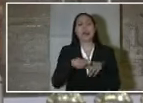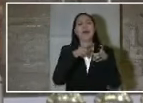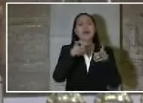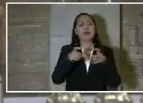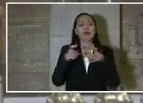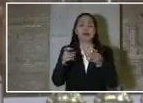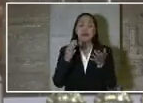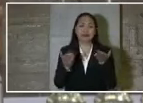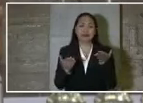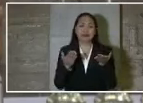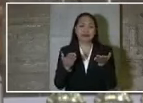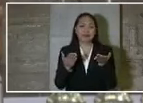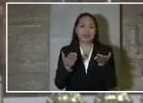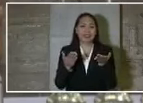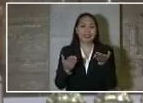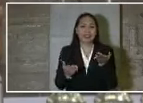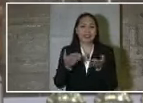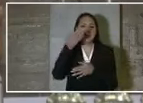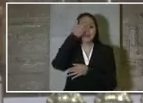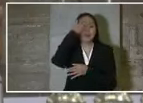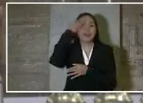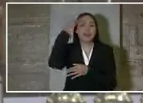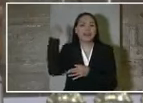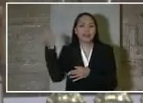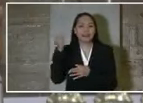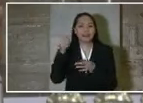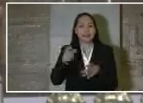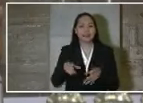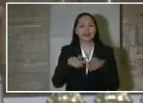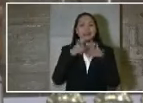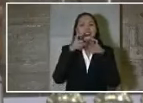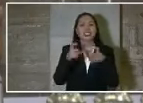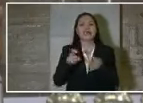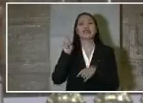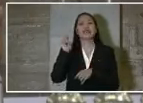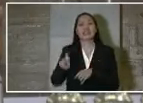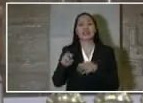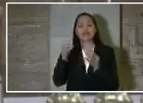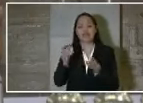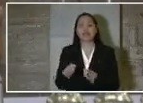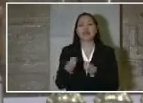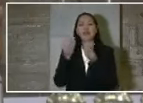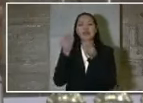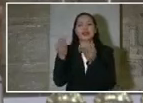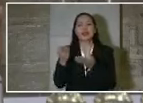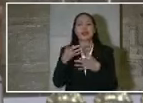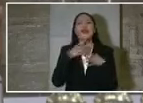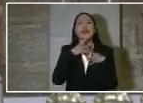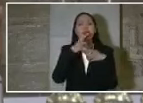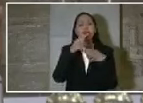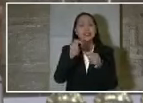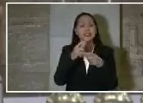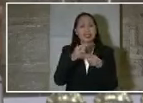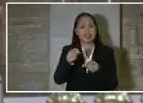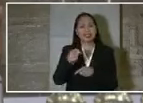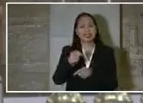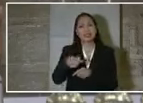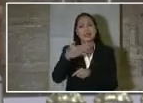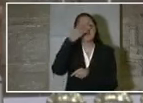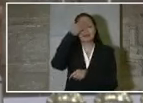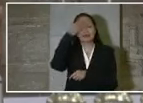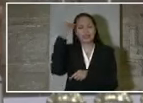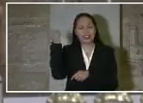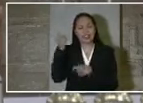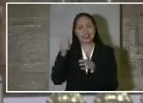Baka nakakalimutan nyo pa ang regalo na dapat ibigay nyo o pilit ninyong kinakalimutan